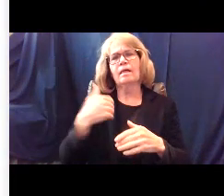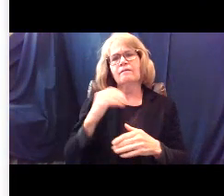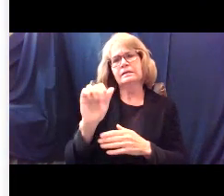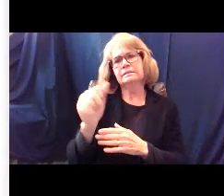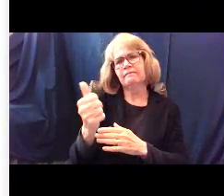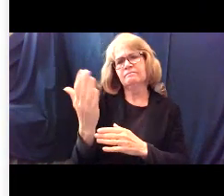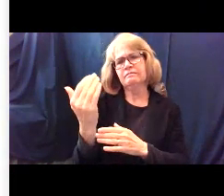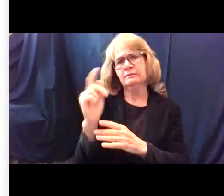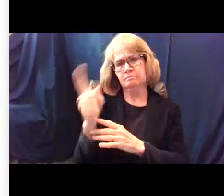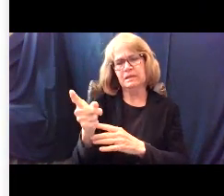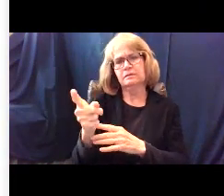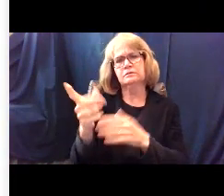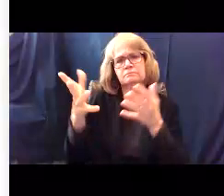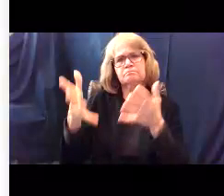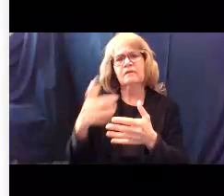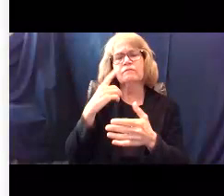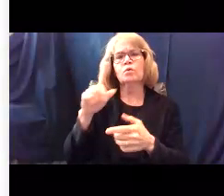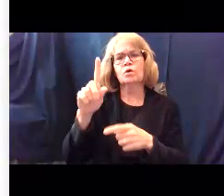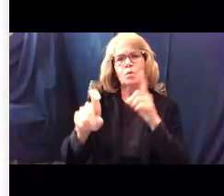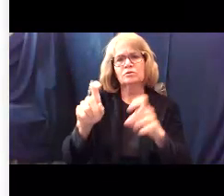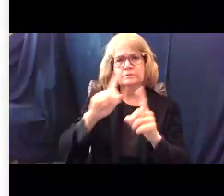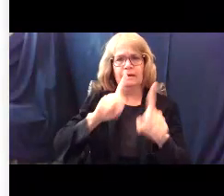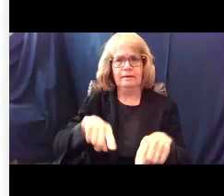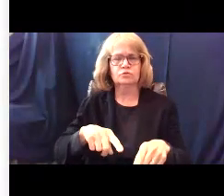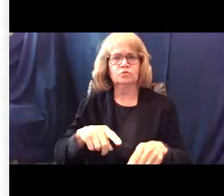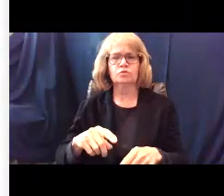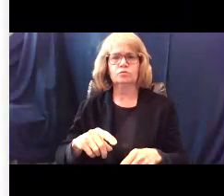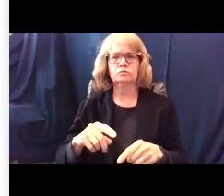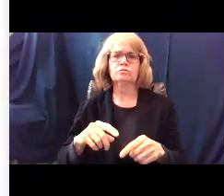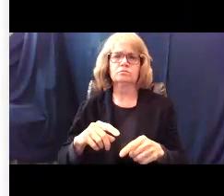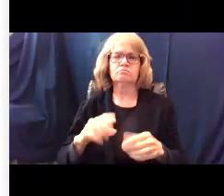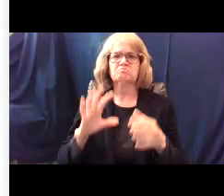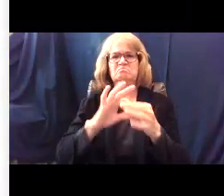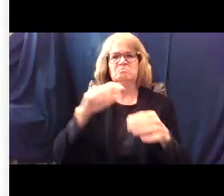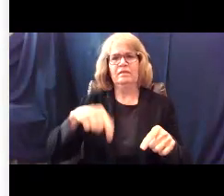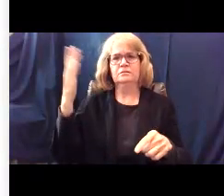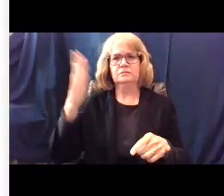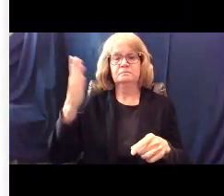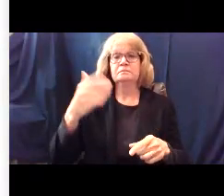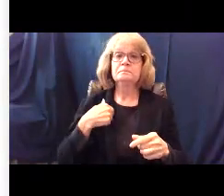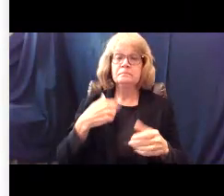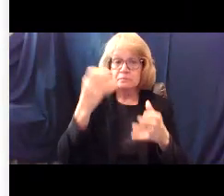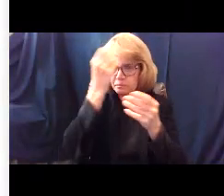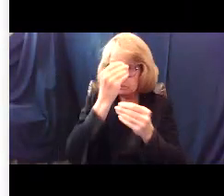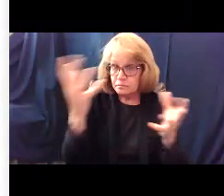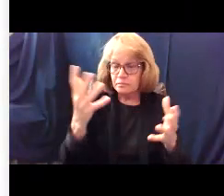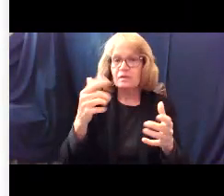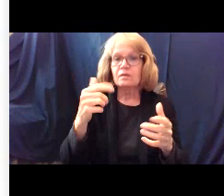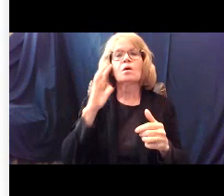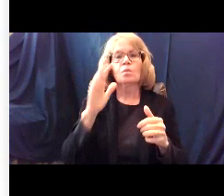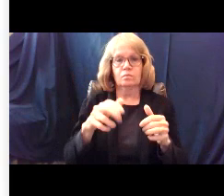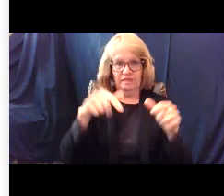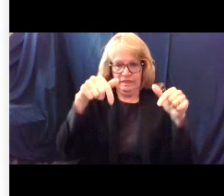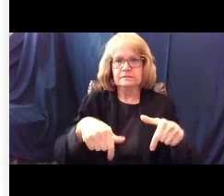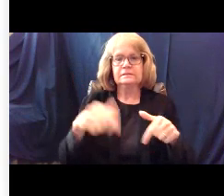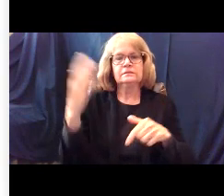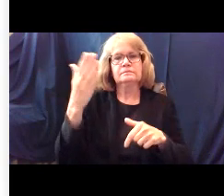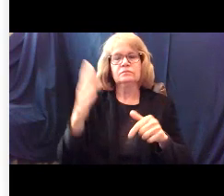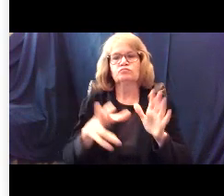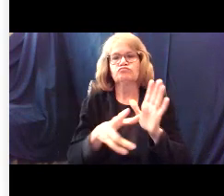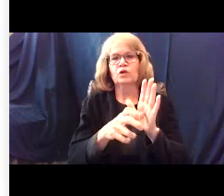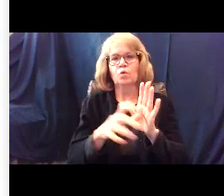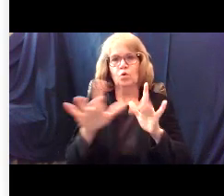presentation to questions that arise throughout the course of the presentation. I do want to let you know that this presentation is being recorded, and this